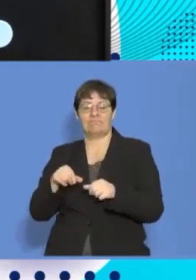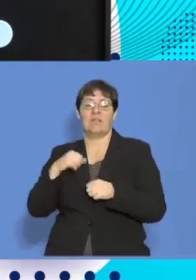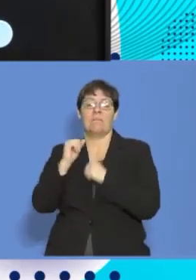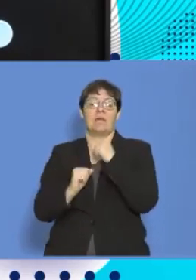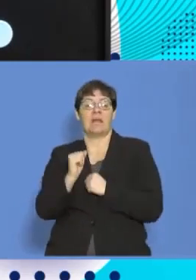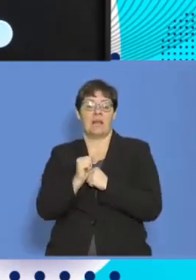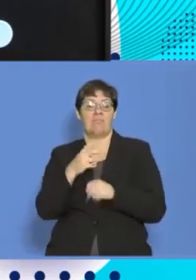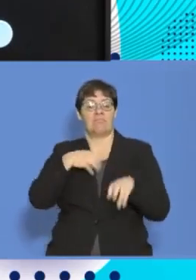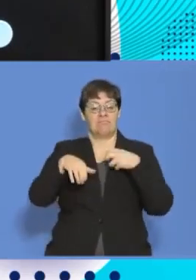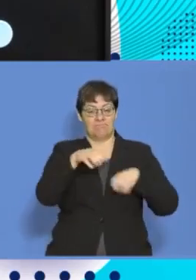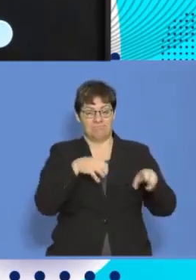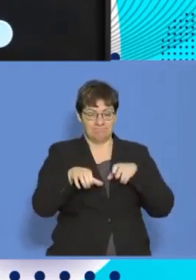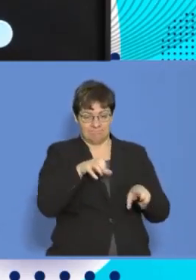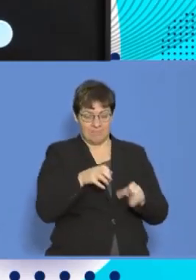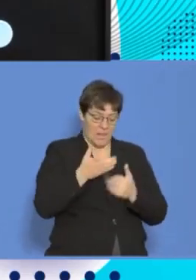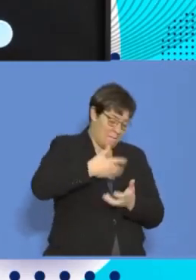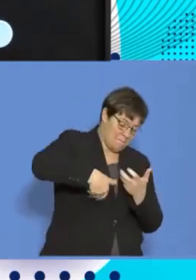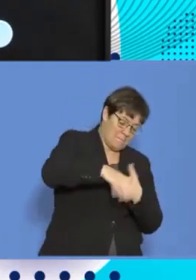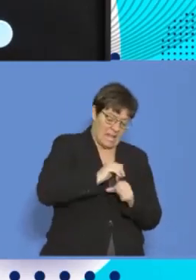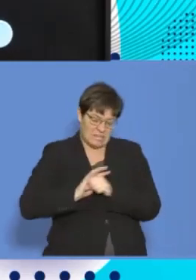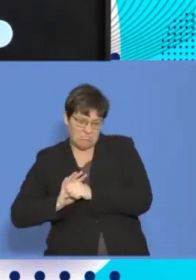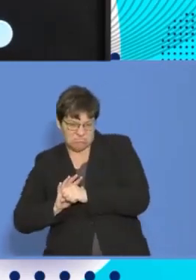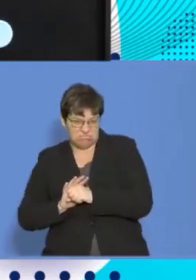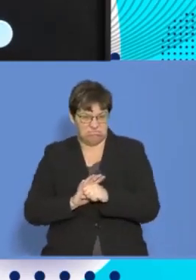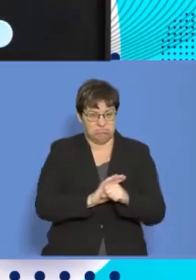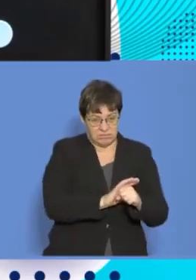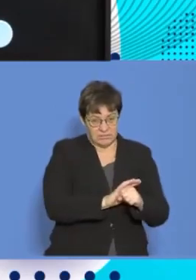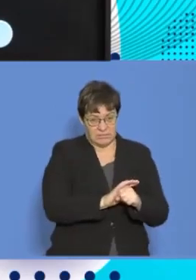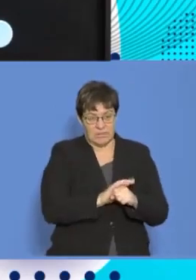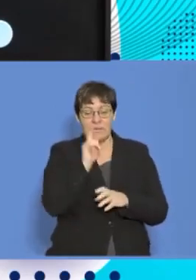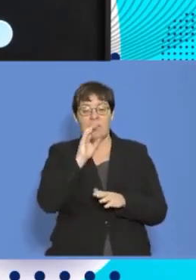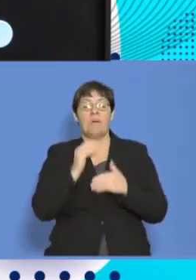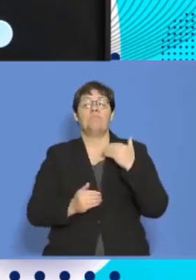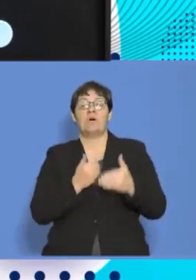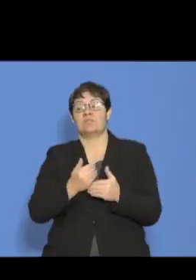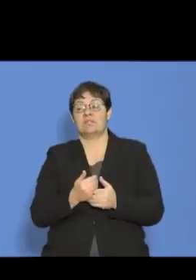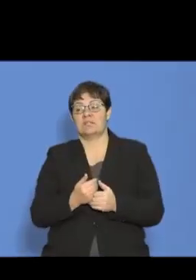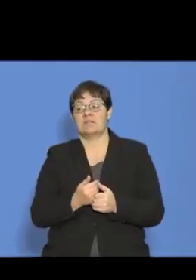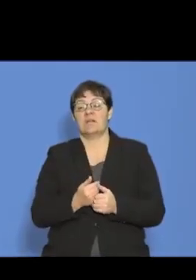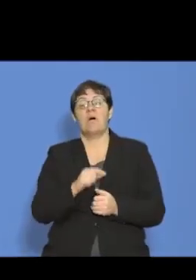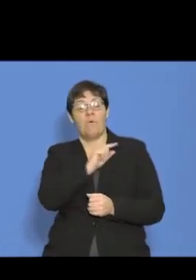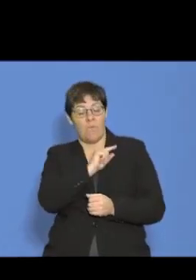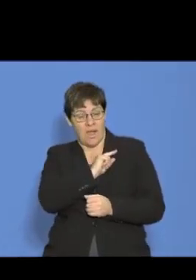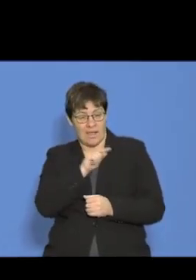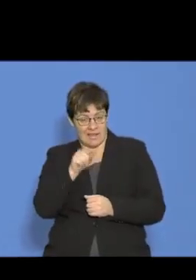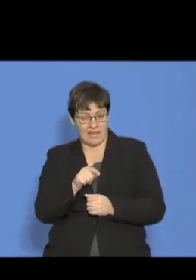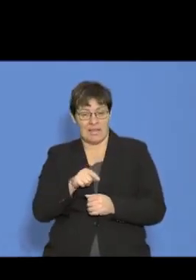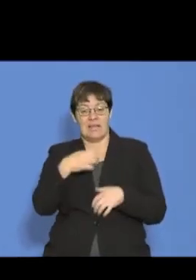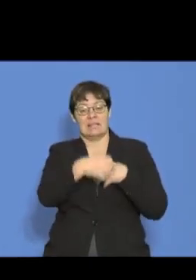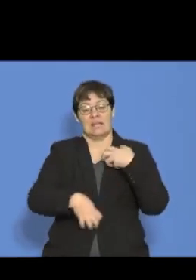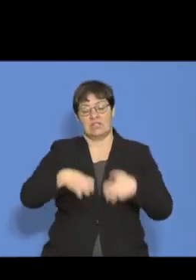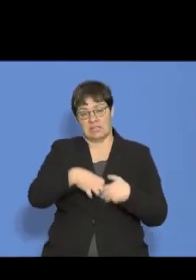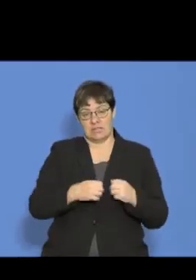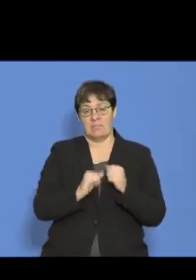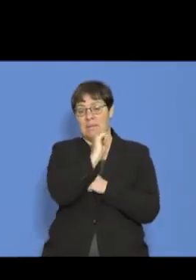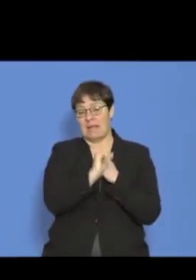mechanical process of digestion where it is mixed and it's pushed along, and that process is all regarded as digestion